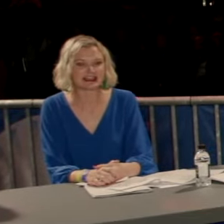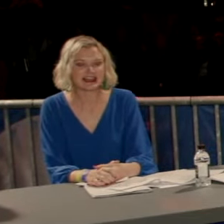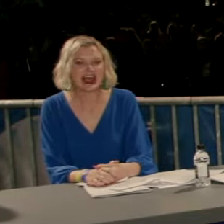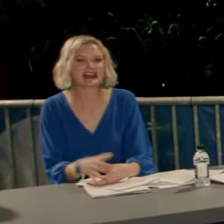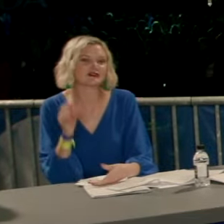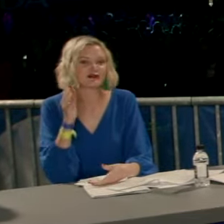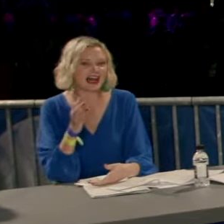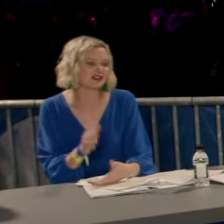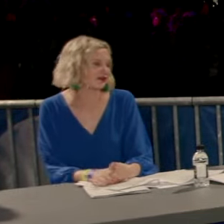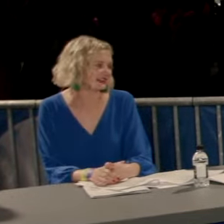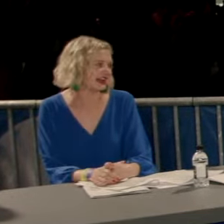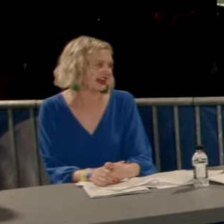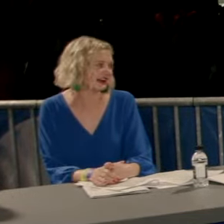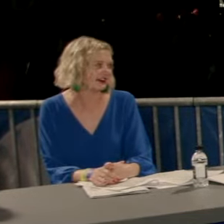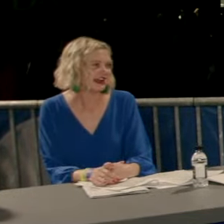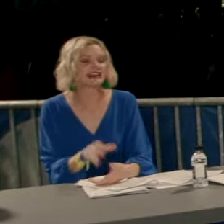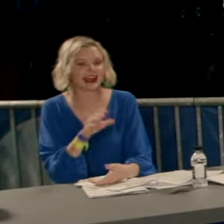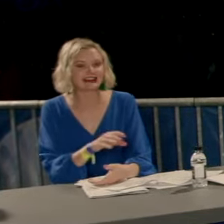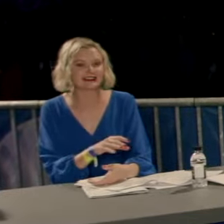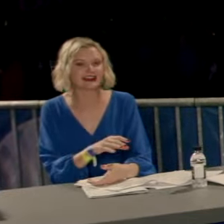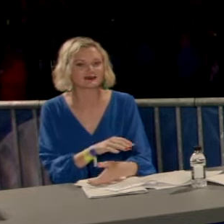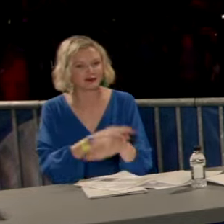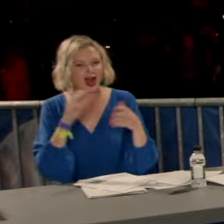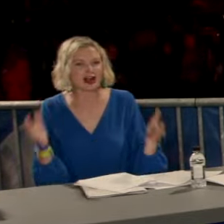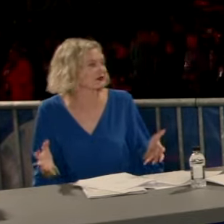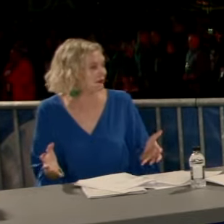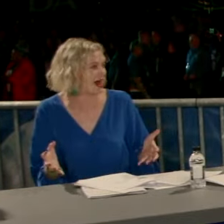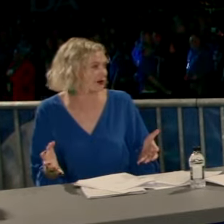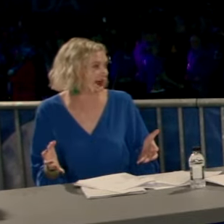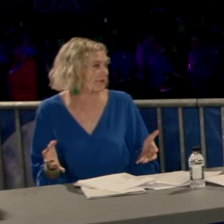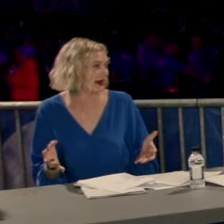think it is the values of a DA. It caters